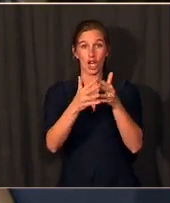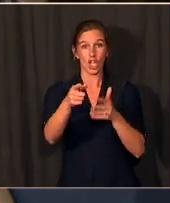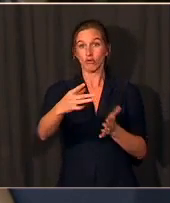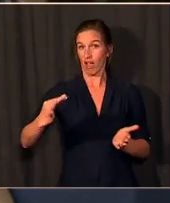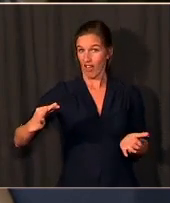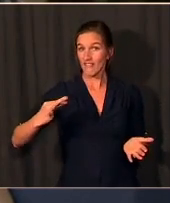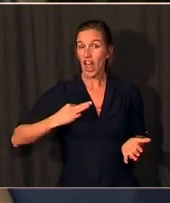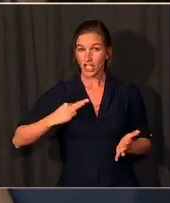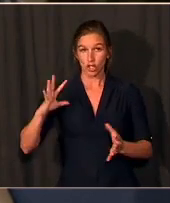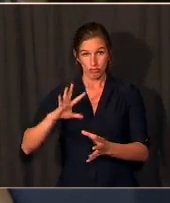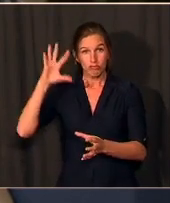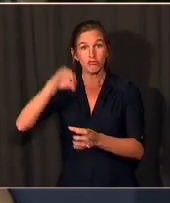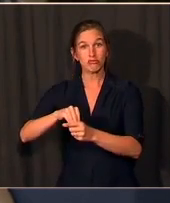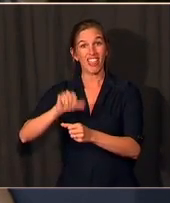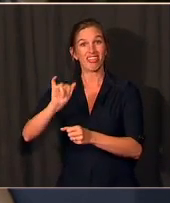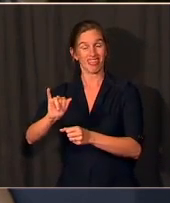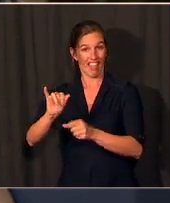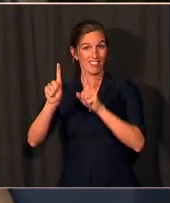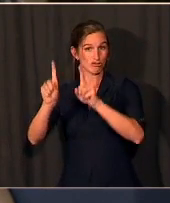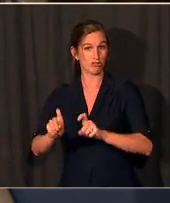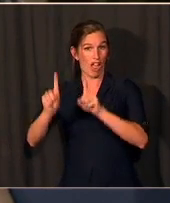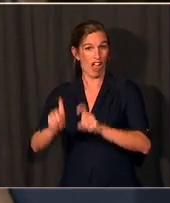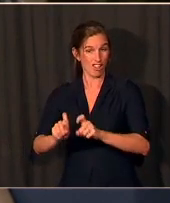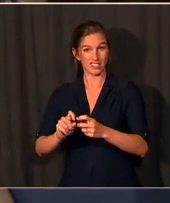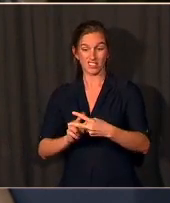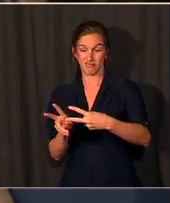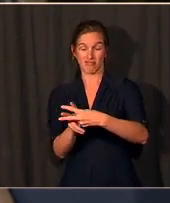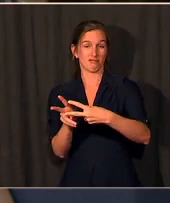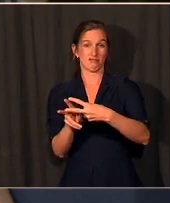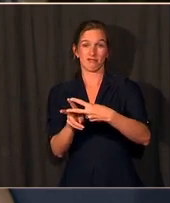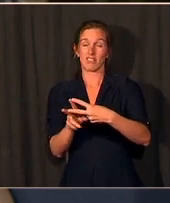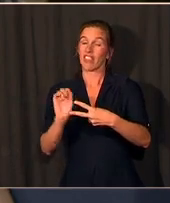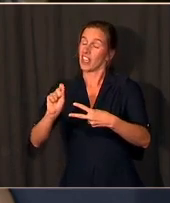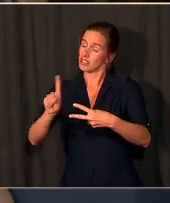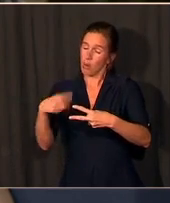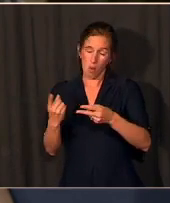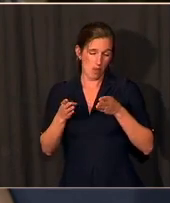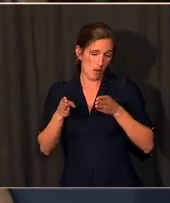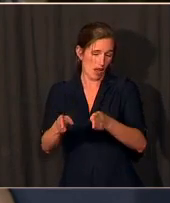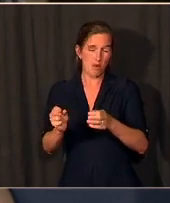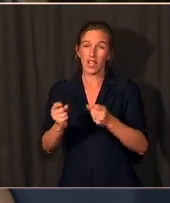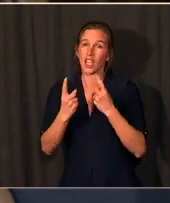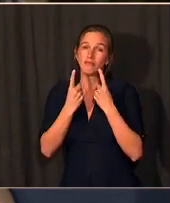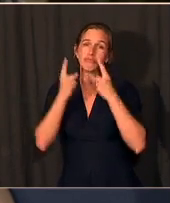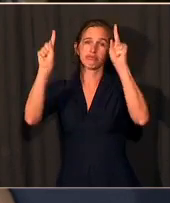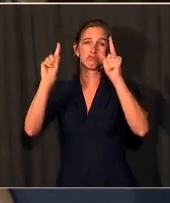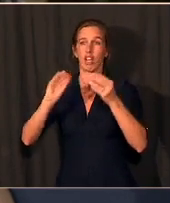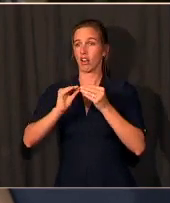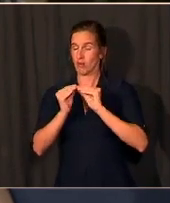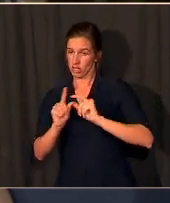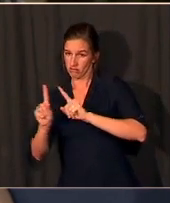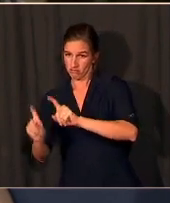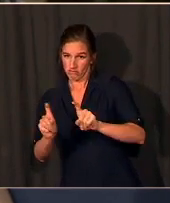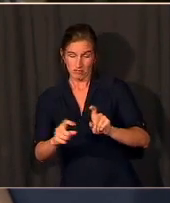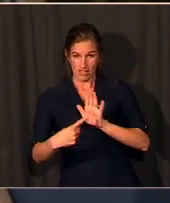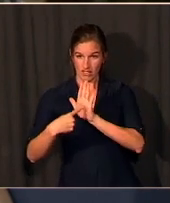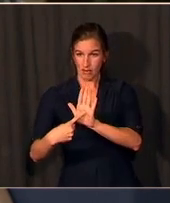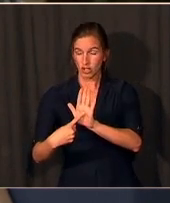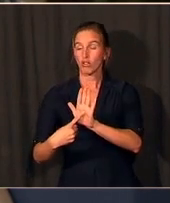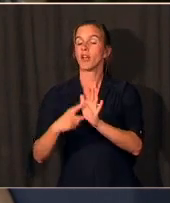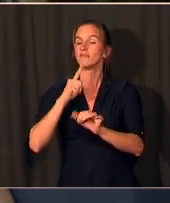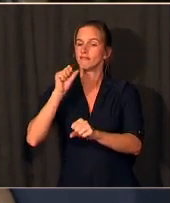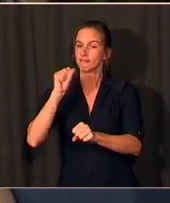to participate in these clinical trials, as that's the only way we are able to achieve a demonstration of the safety